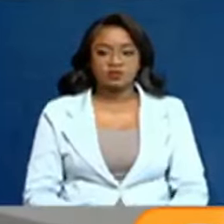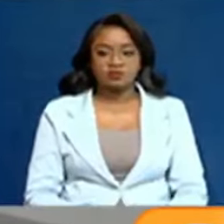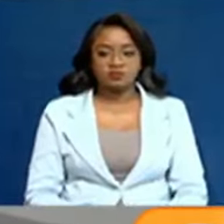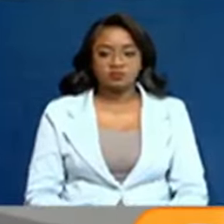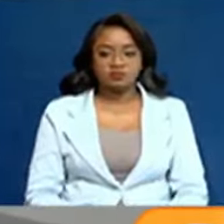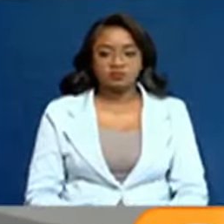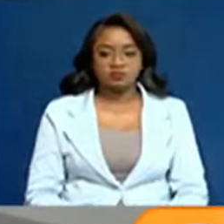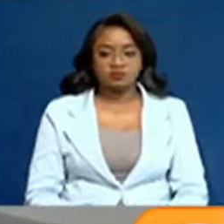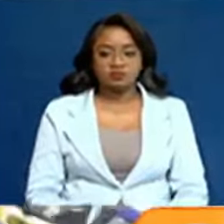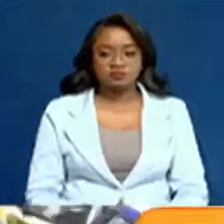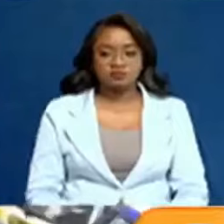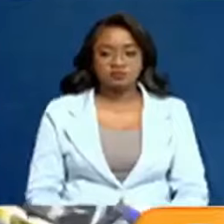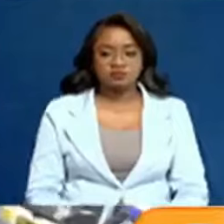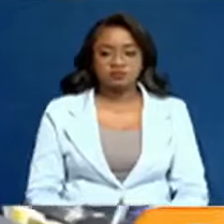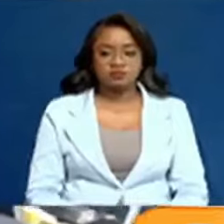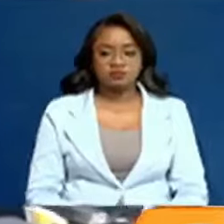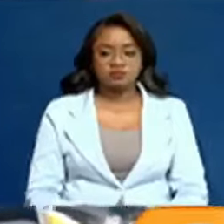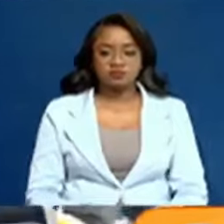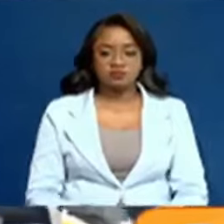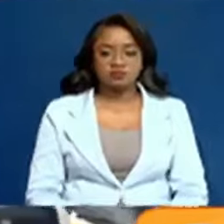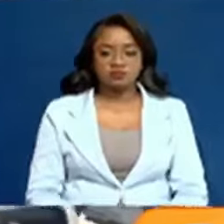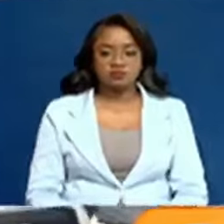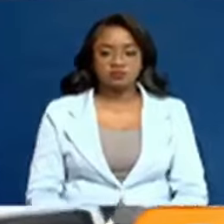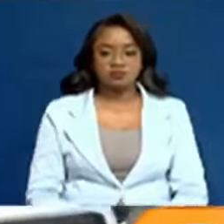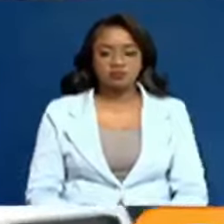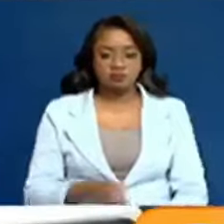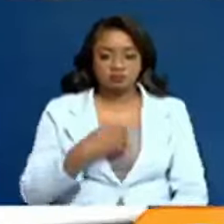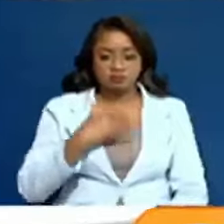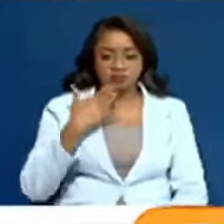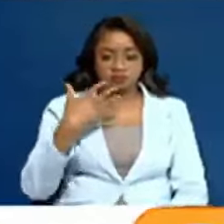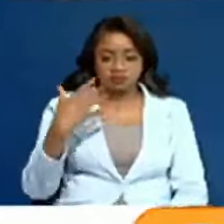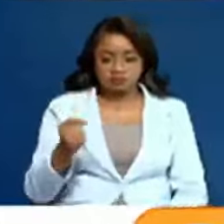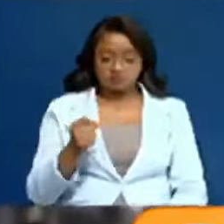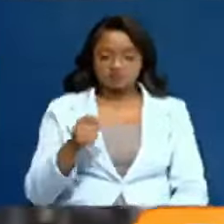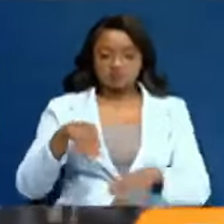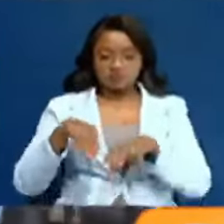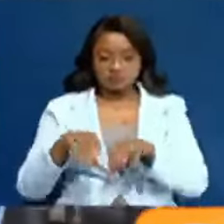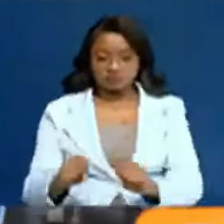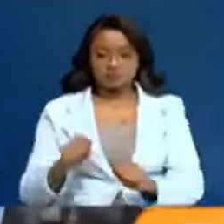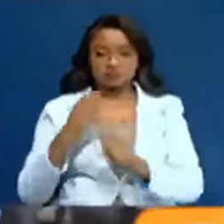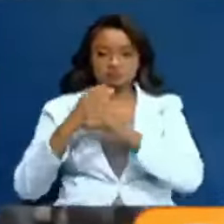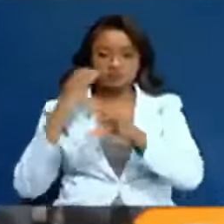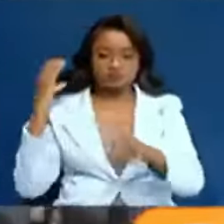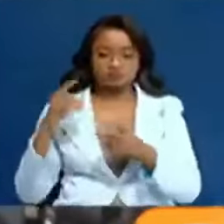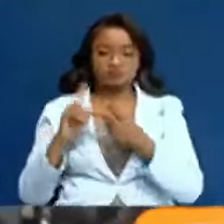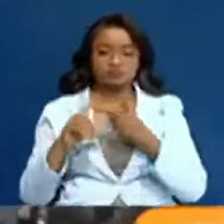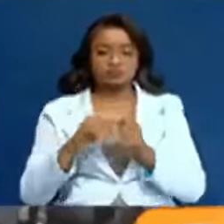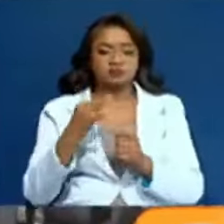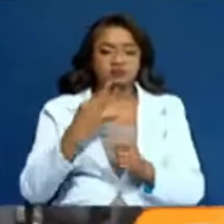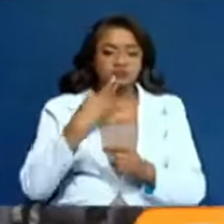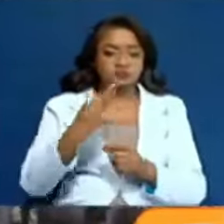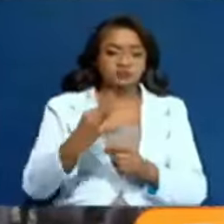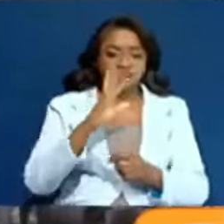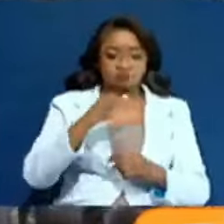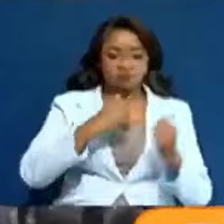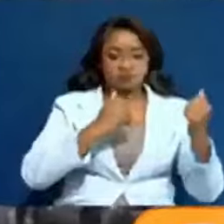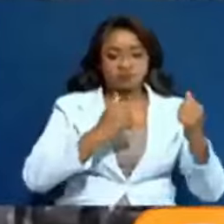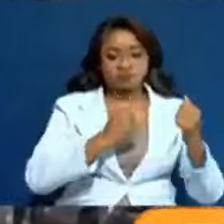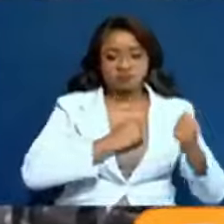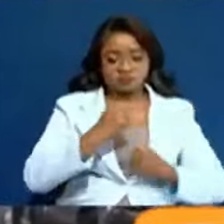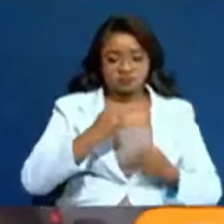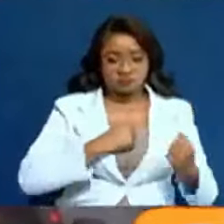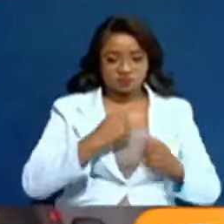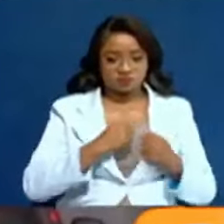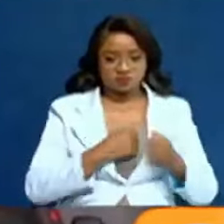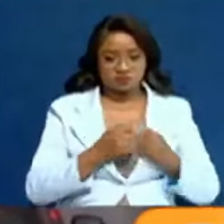With over 500 reservations from bus operators in Nairobi and an additional 300 from Kigali, the